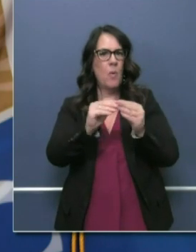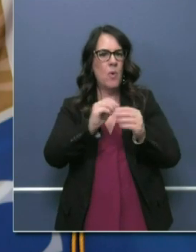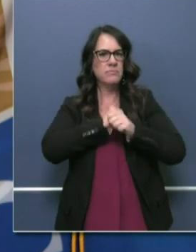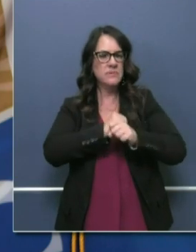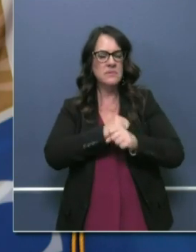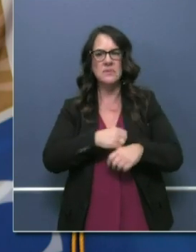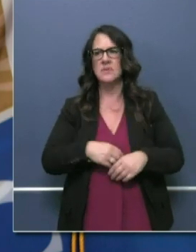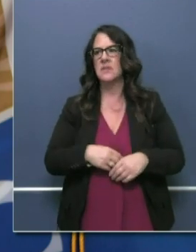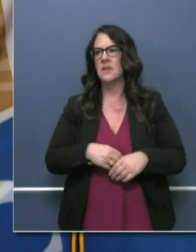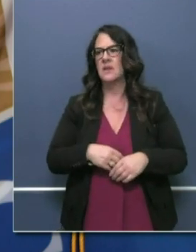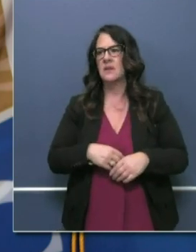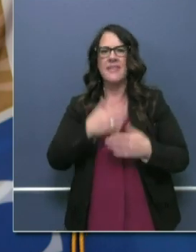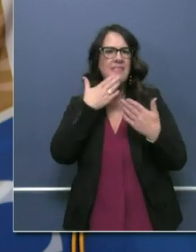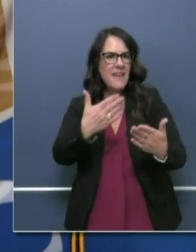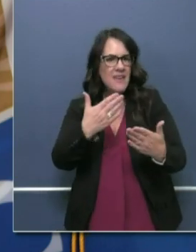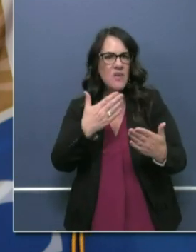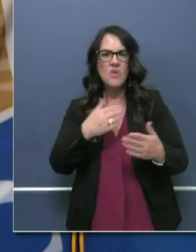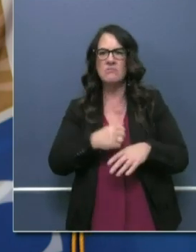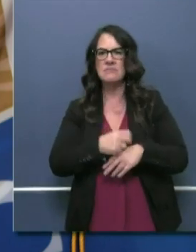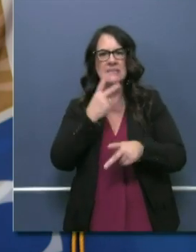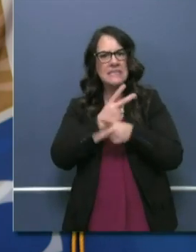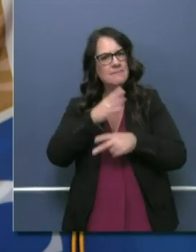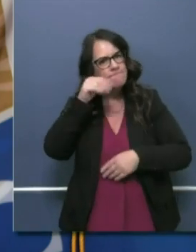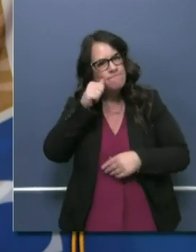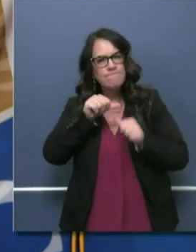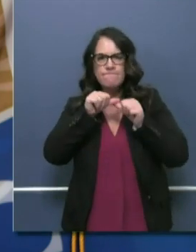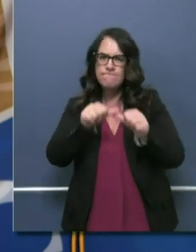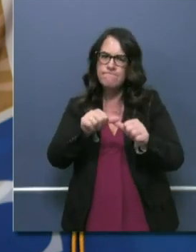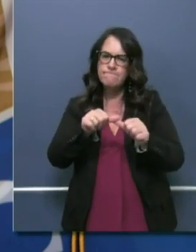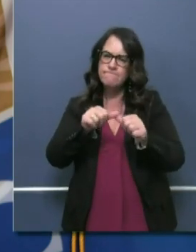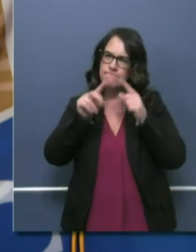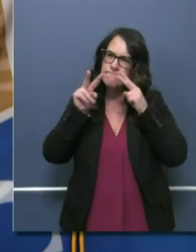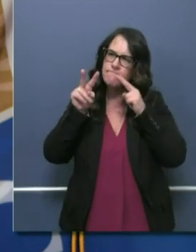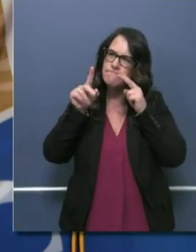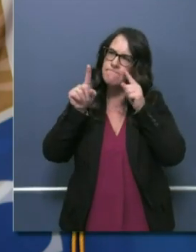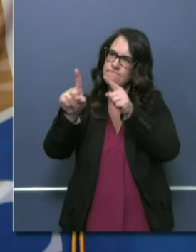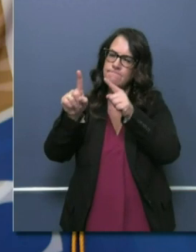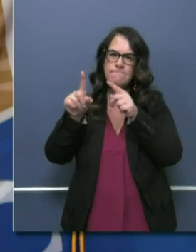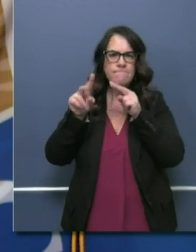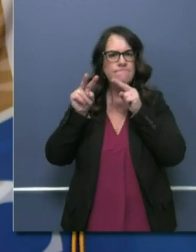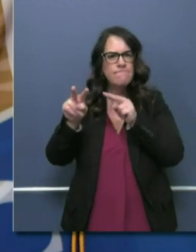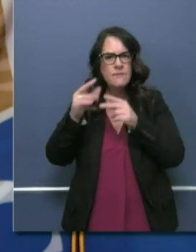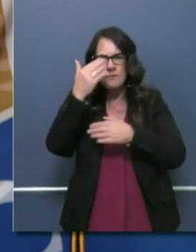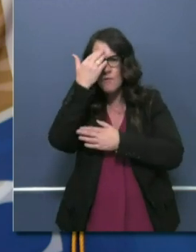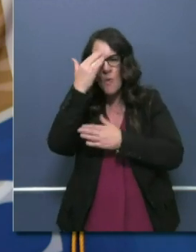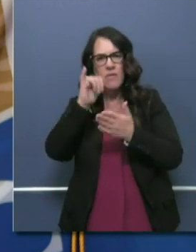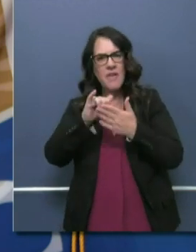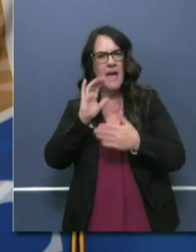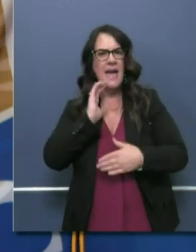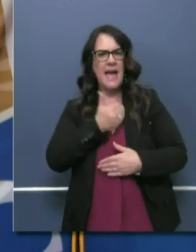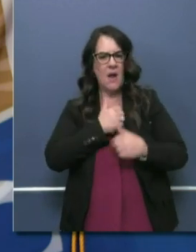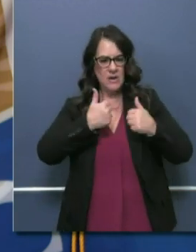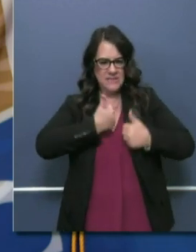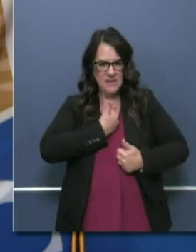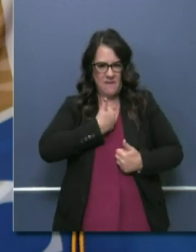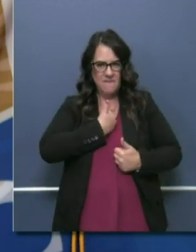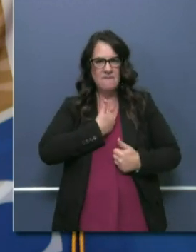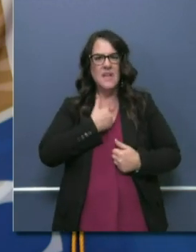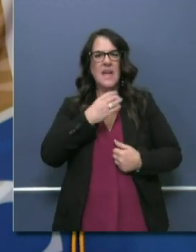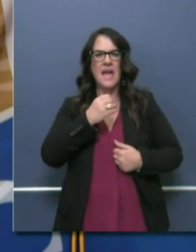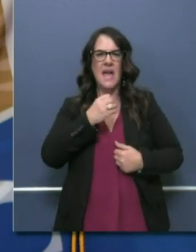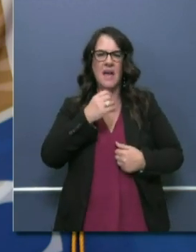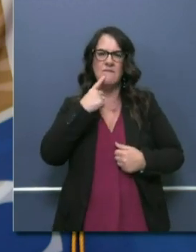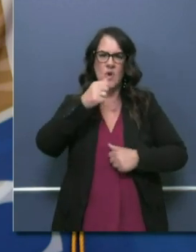and let us continue to be vigilant, continue to focus on our public health, focus on our personal as well as